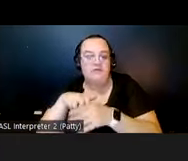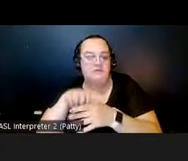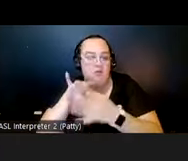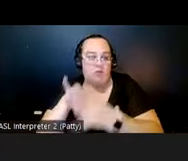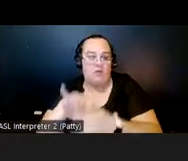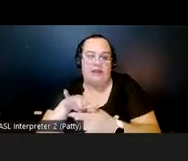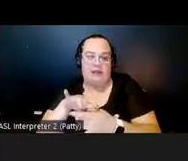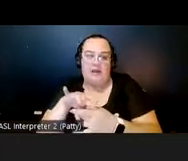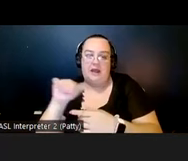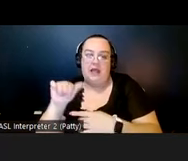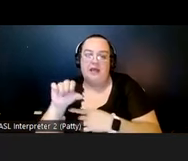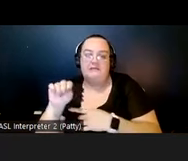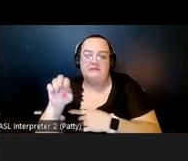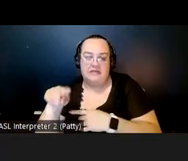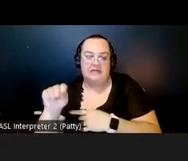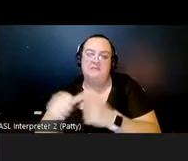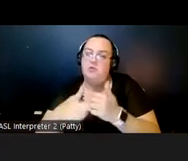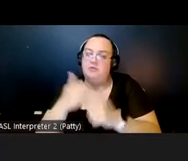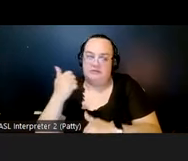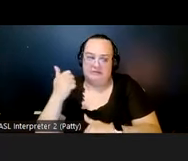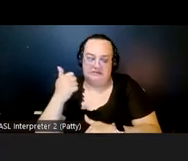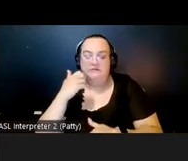primarily.